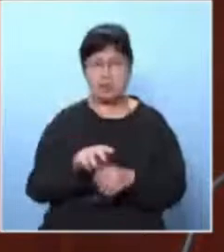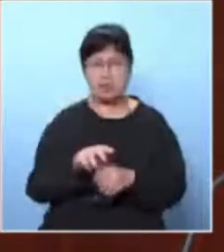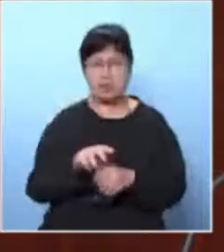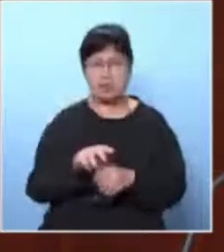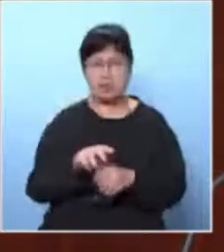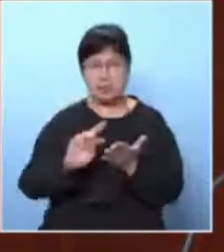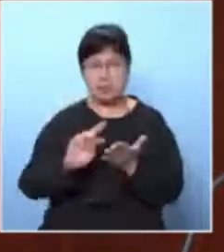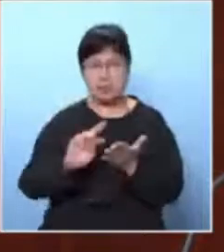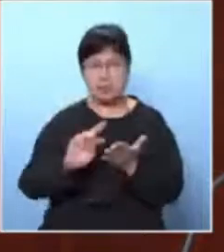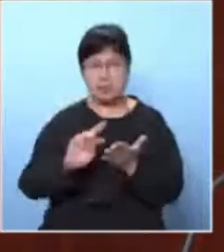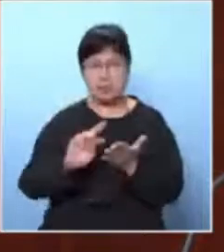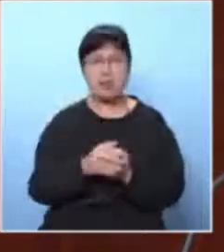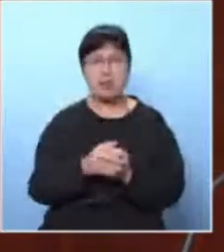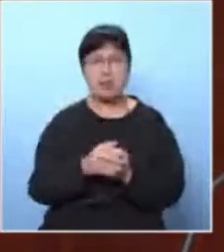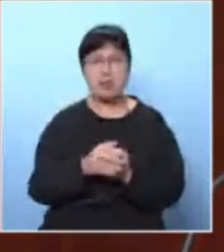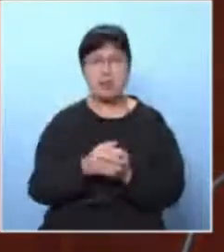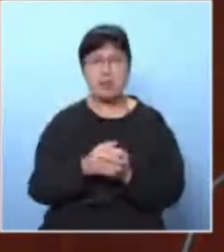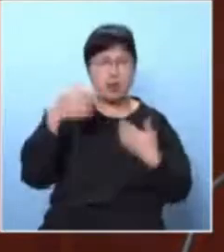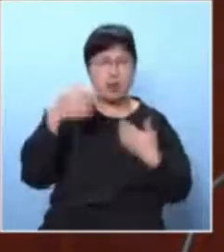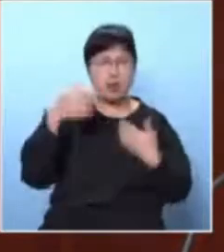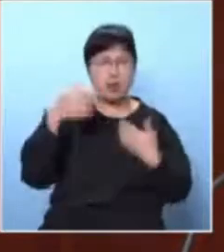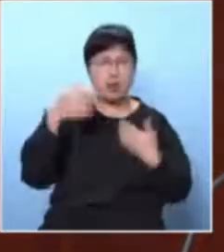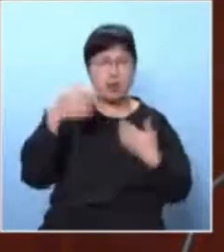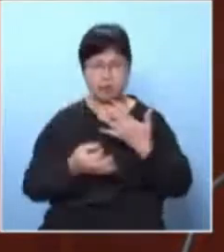and unleashing development potential.